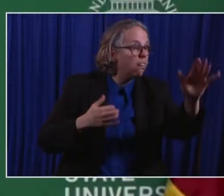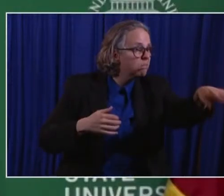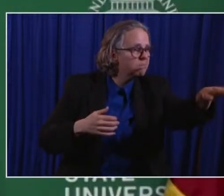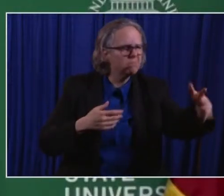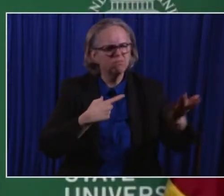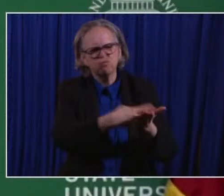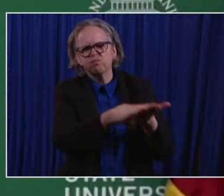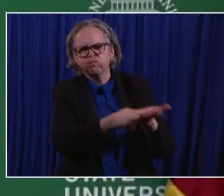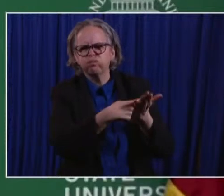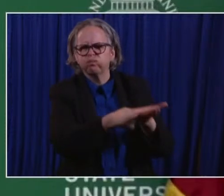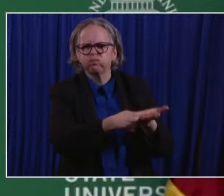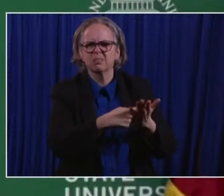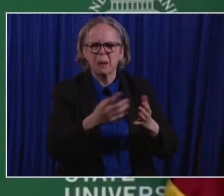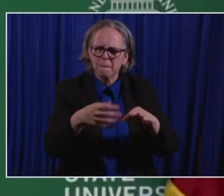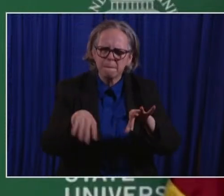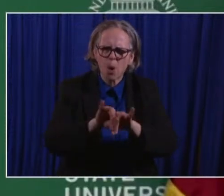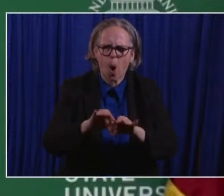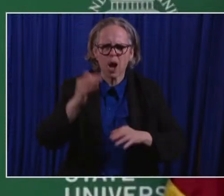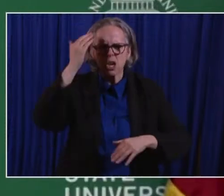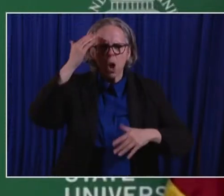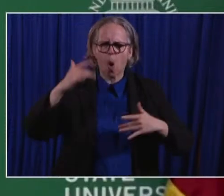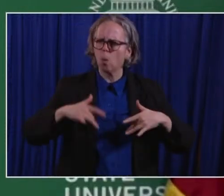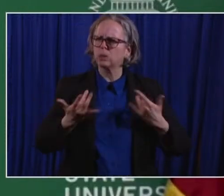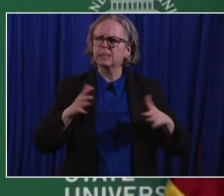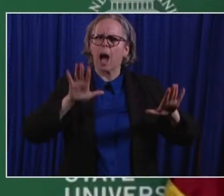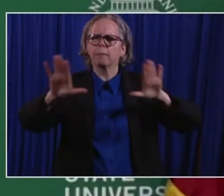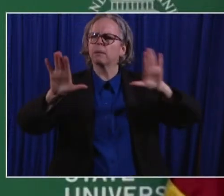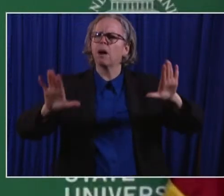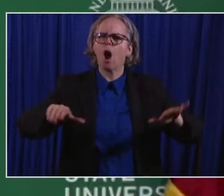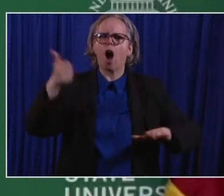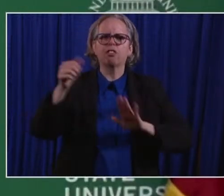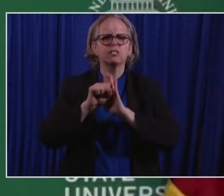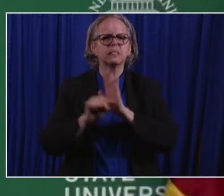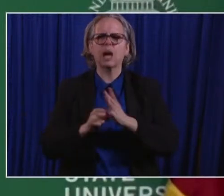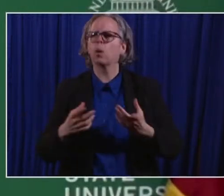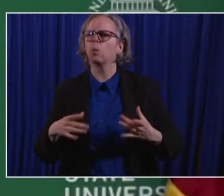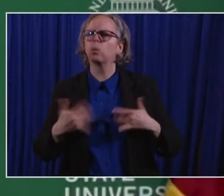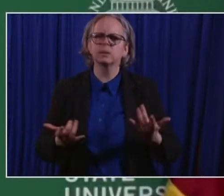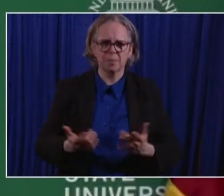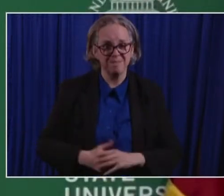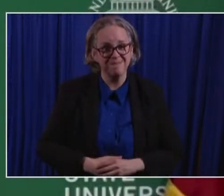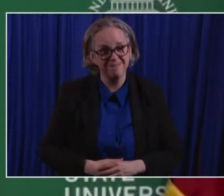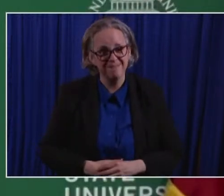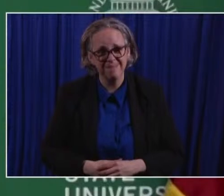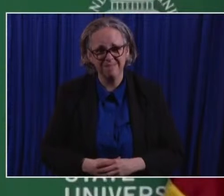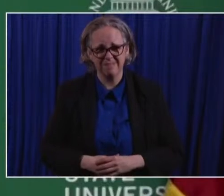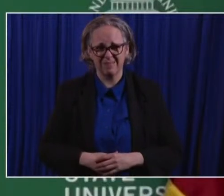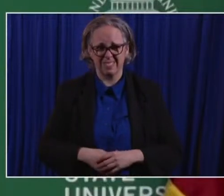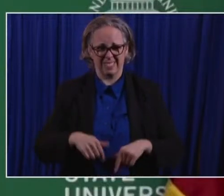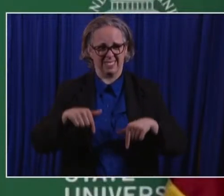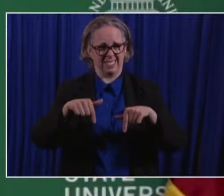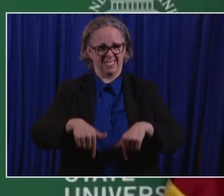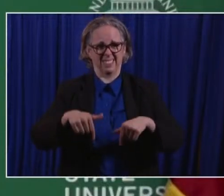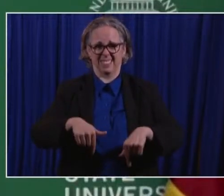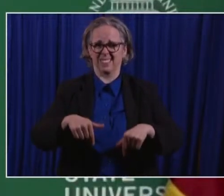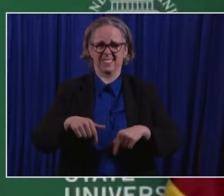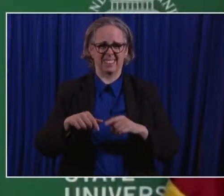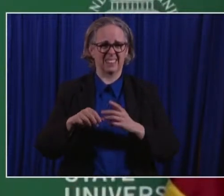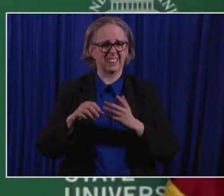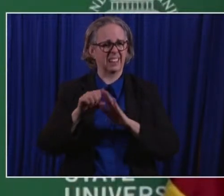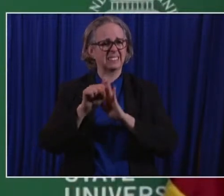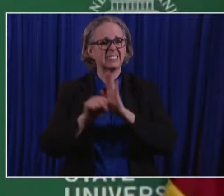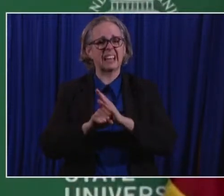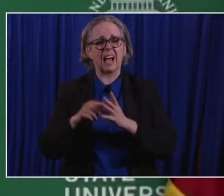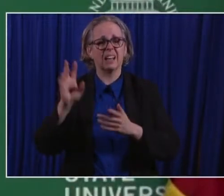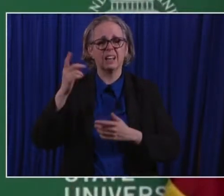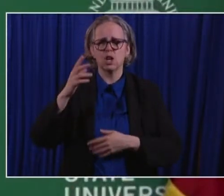very important. And it's someone a long time ago referred to the states as the laboratories of democracy. Well, they're the laboratories, and as